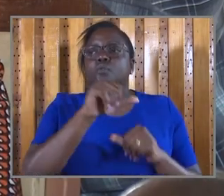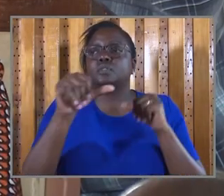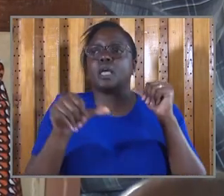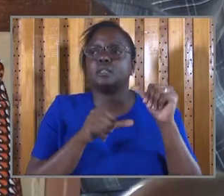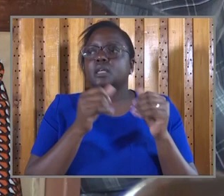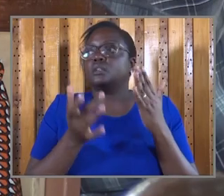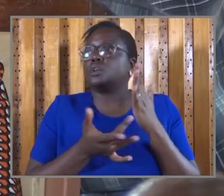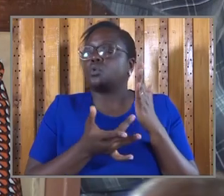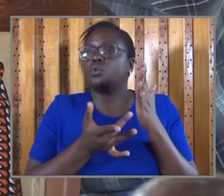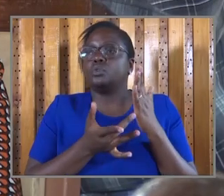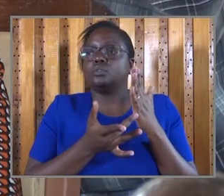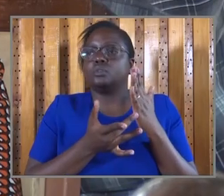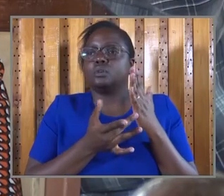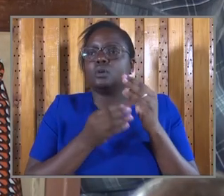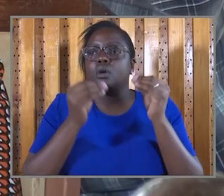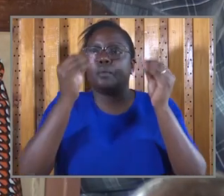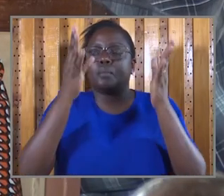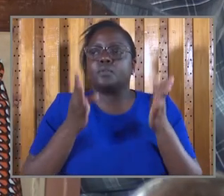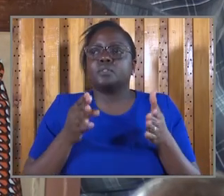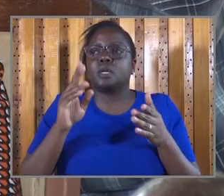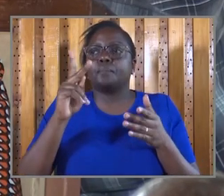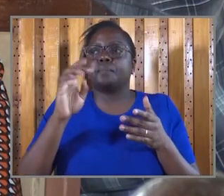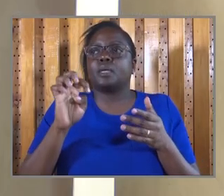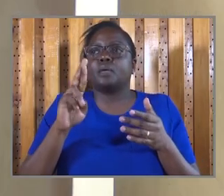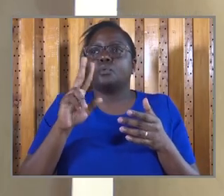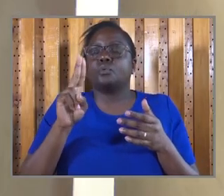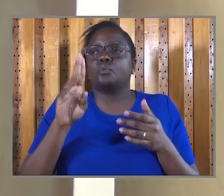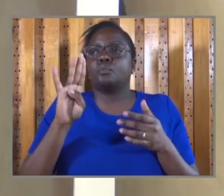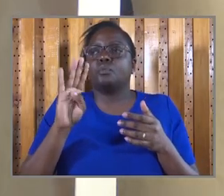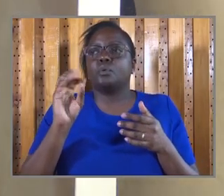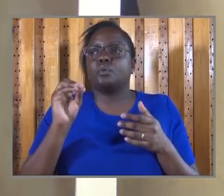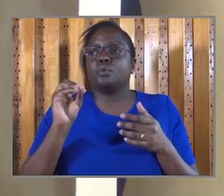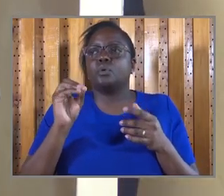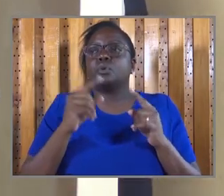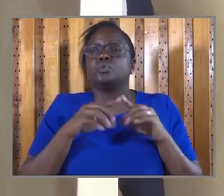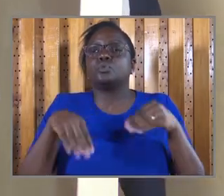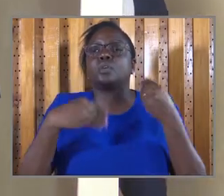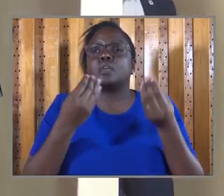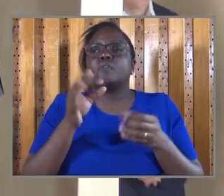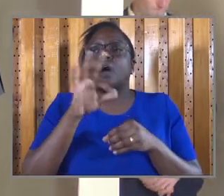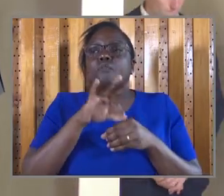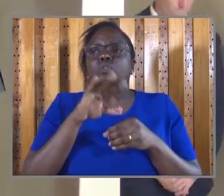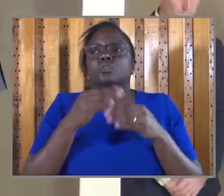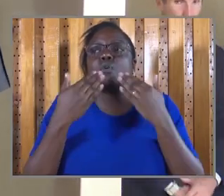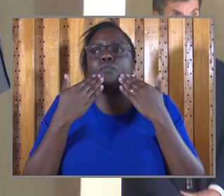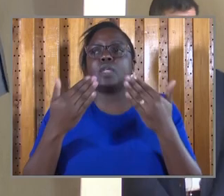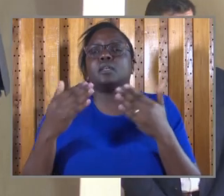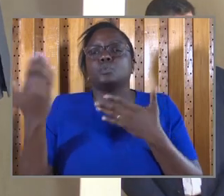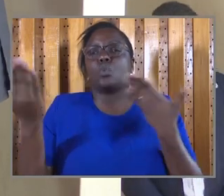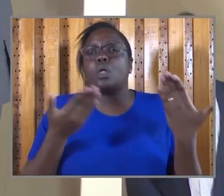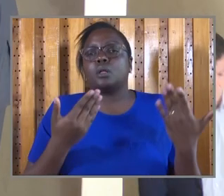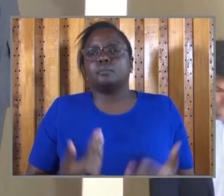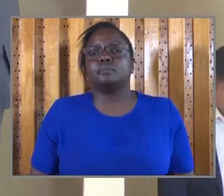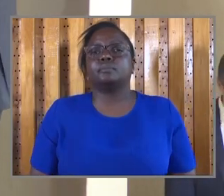Technology, Professor Leonida Kerubo, to move a vote of thanks. Welcome.